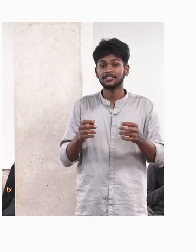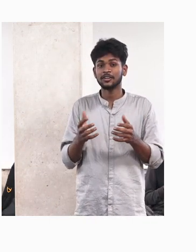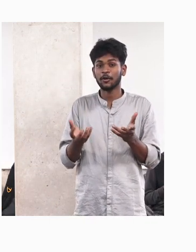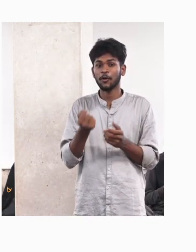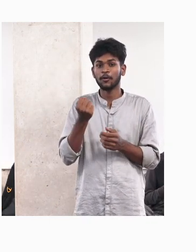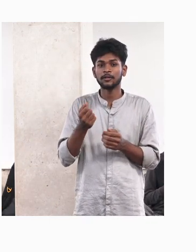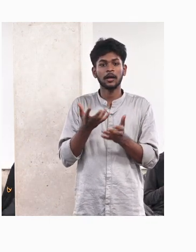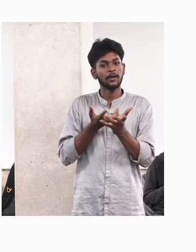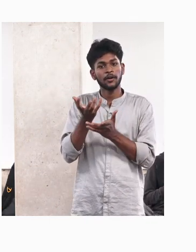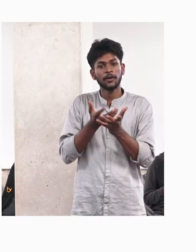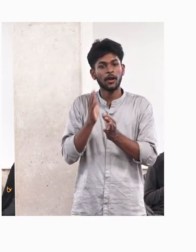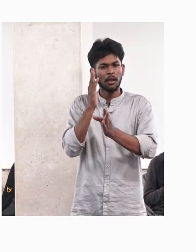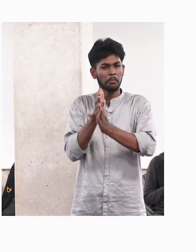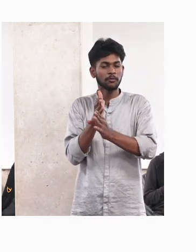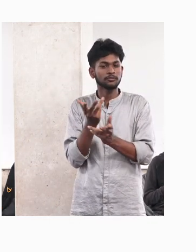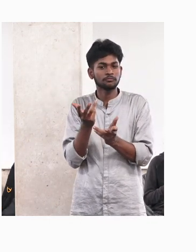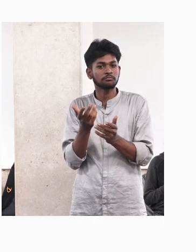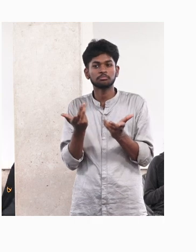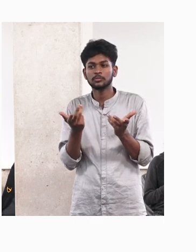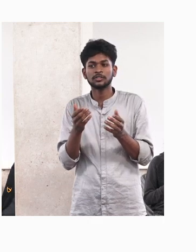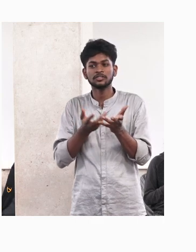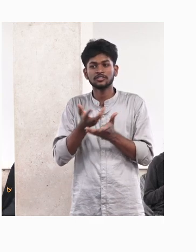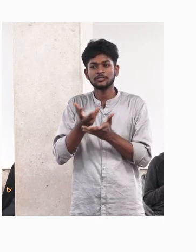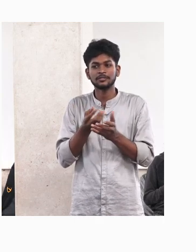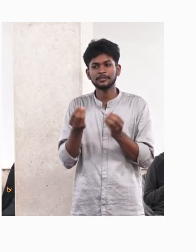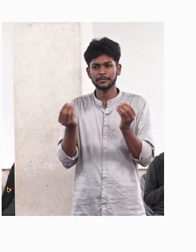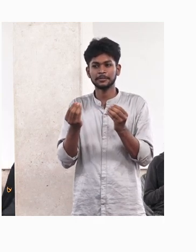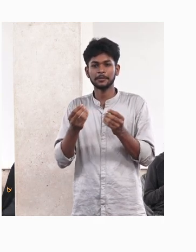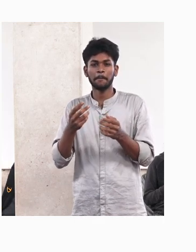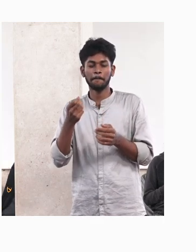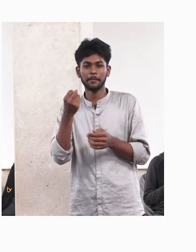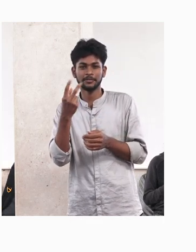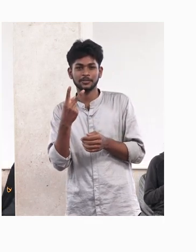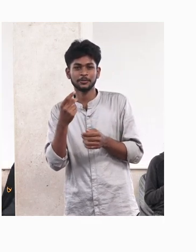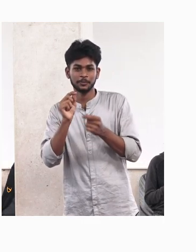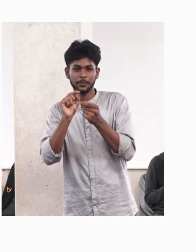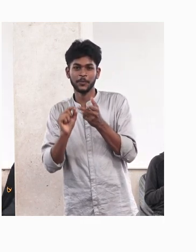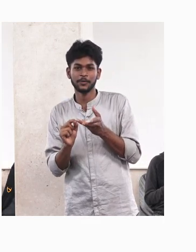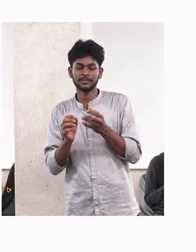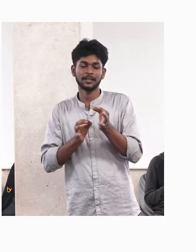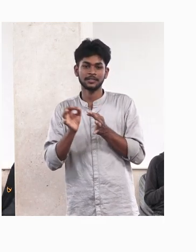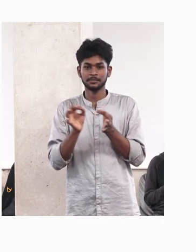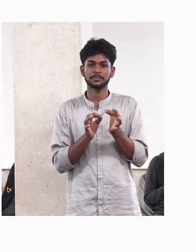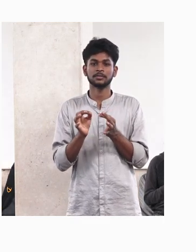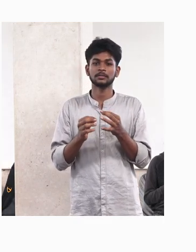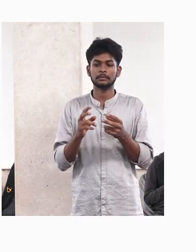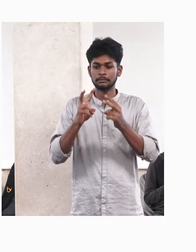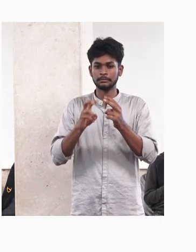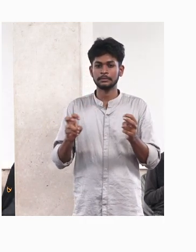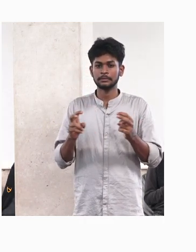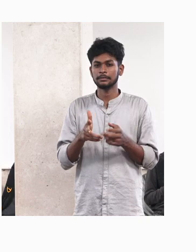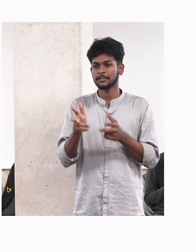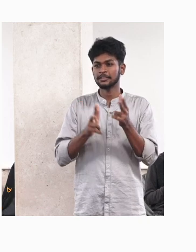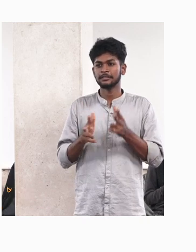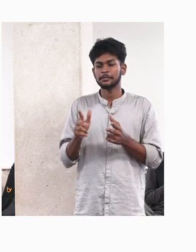dialogical approach. And he just shared with us a couple of information about this research. He's saying that